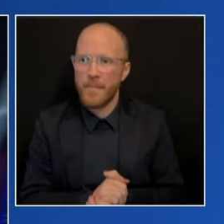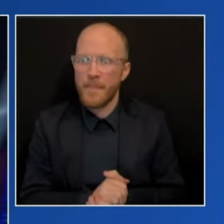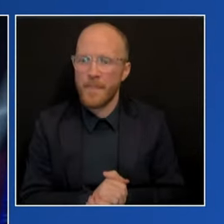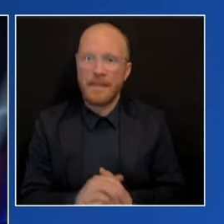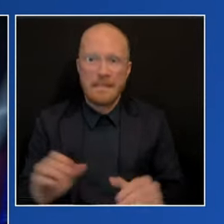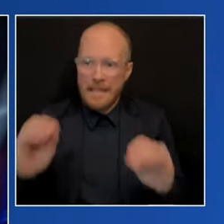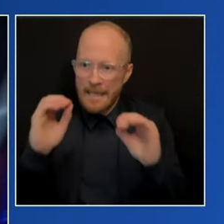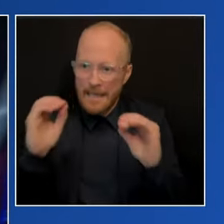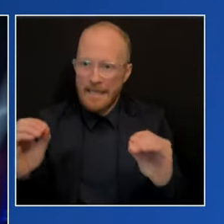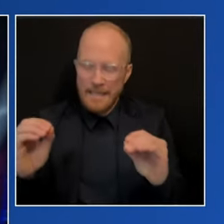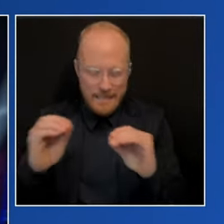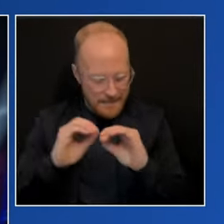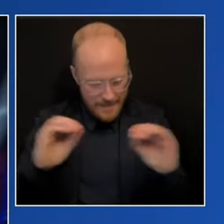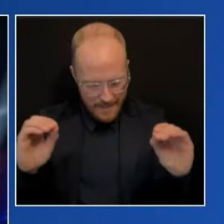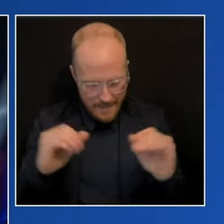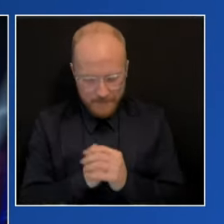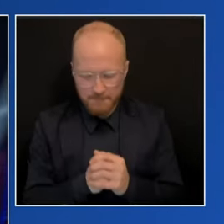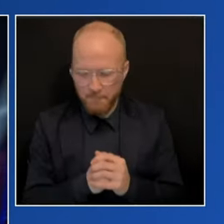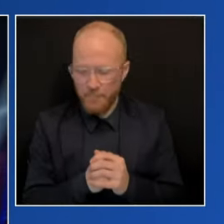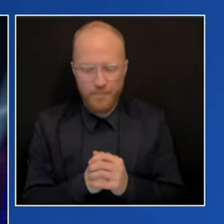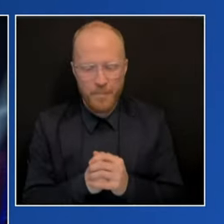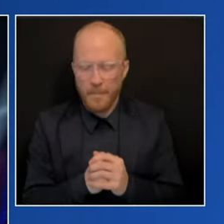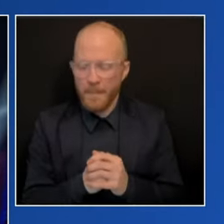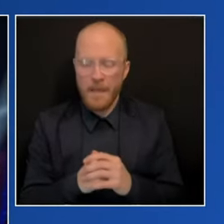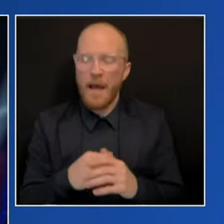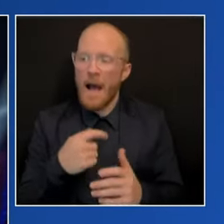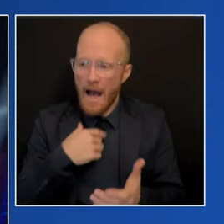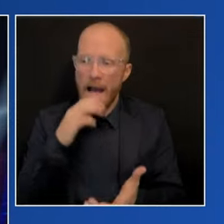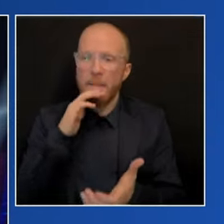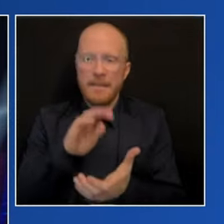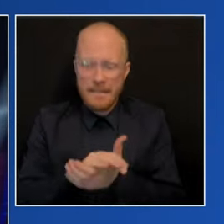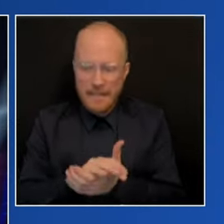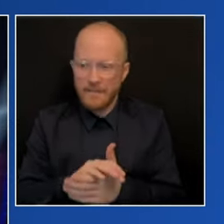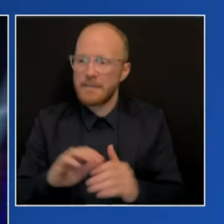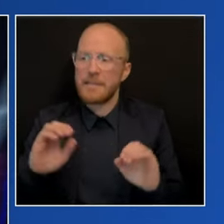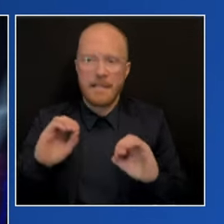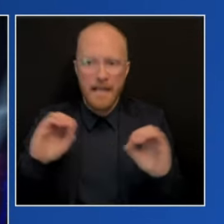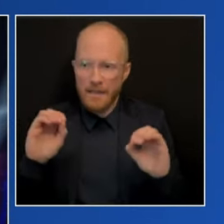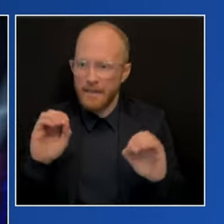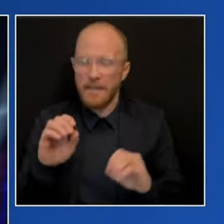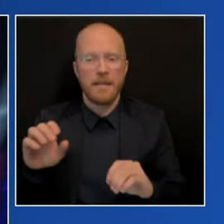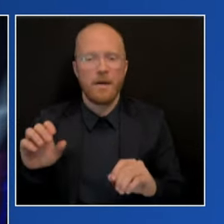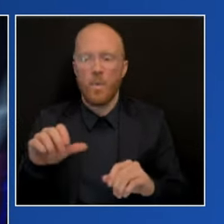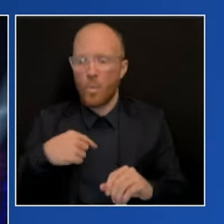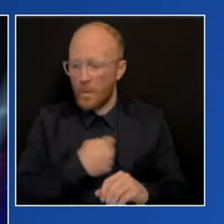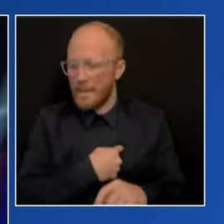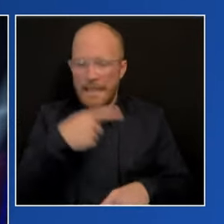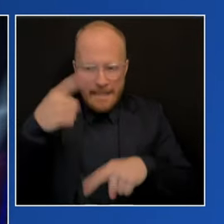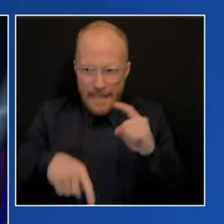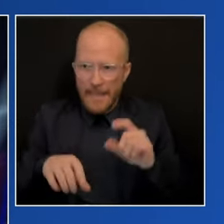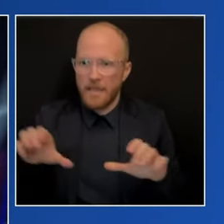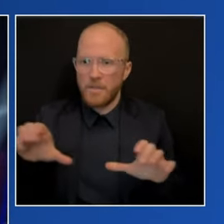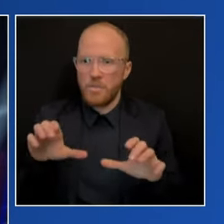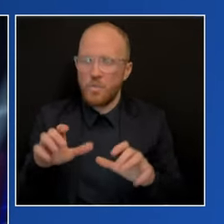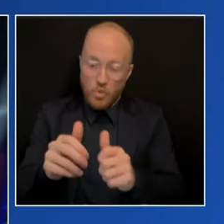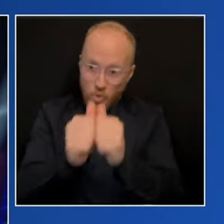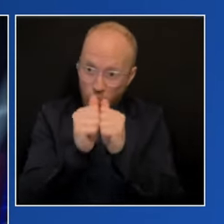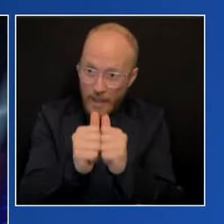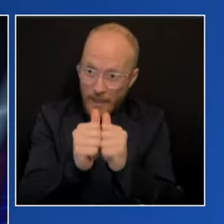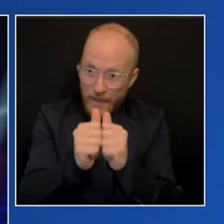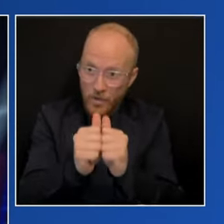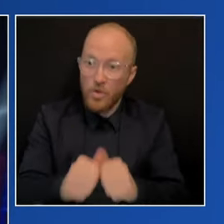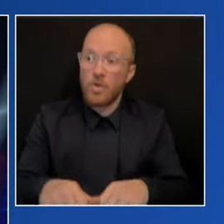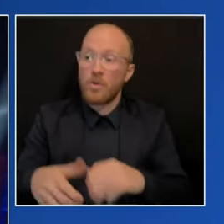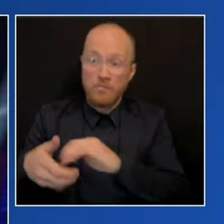nothing. I believe that every fiber, there's nothing beyond our capacity if we act together and decently with one another. Nothing,